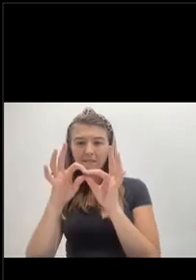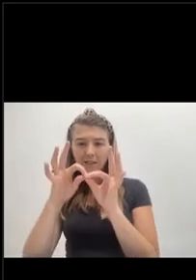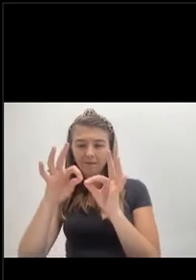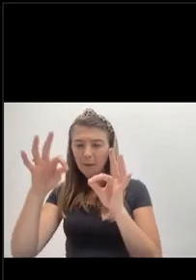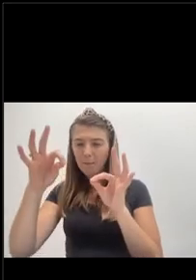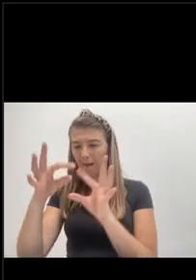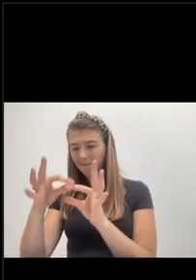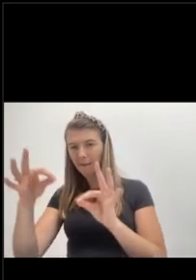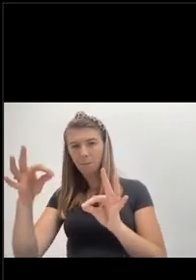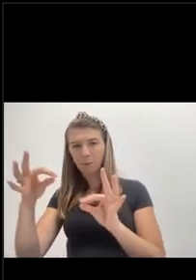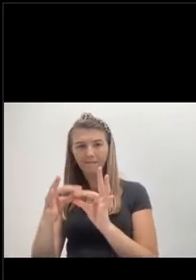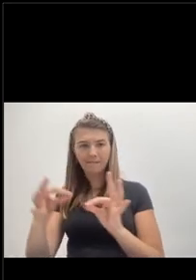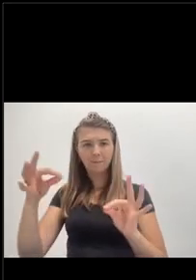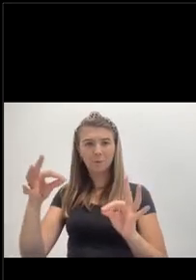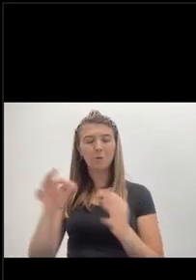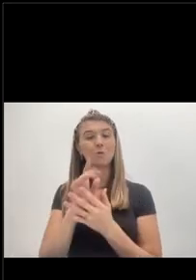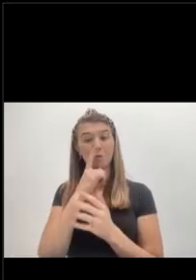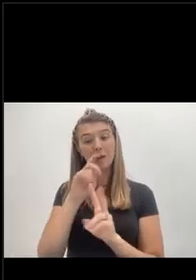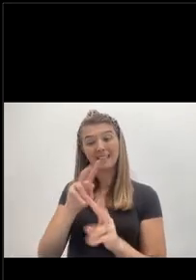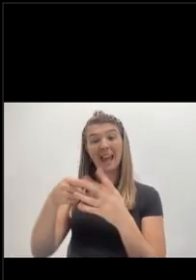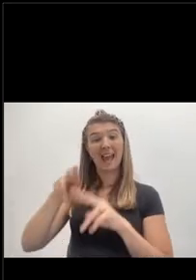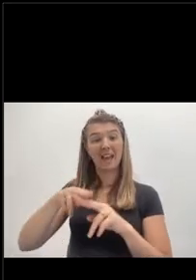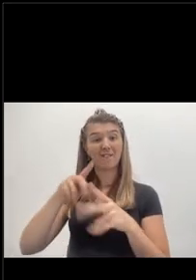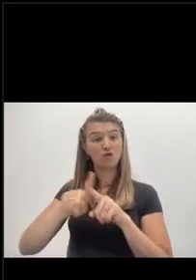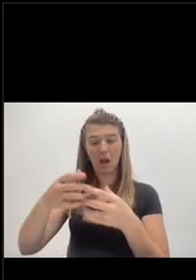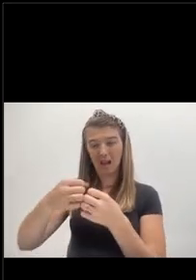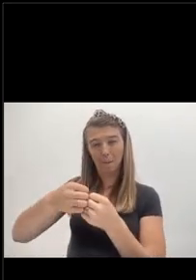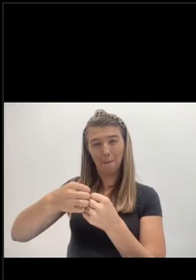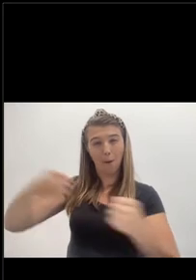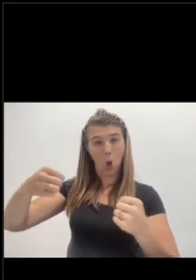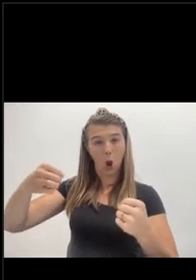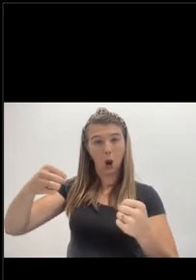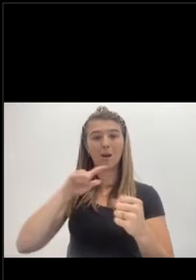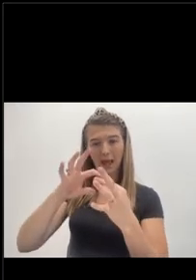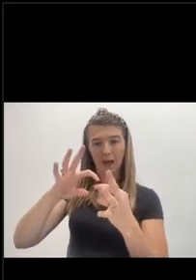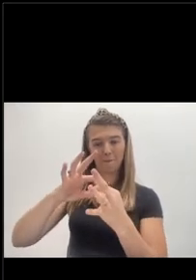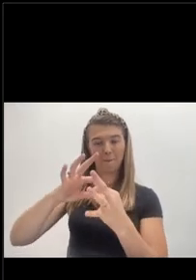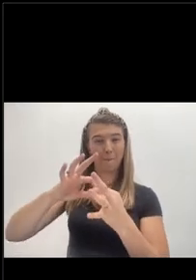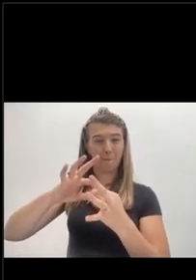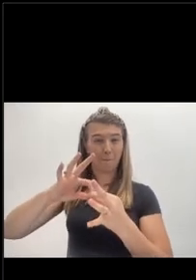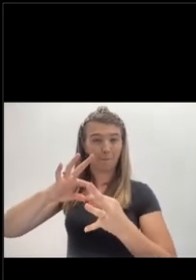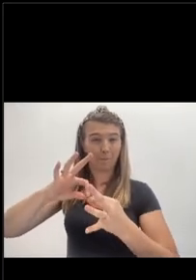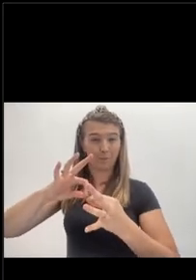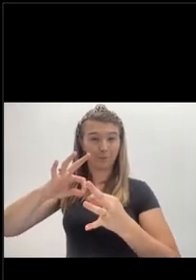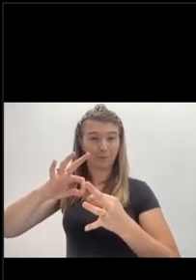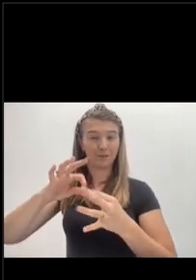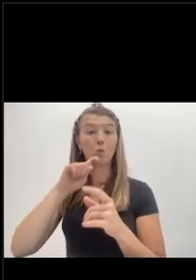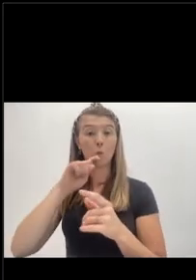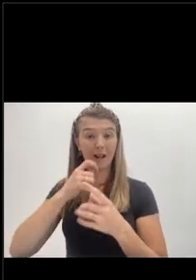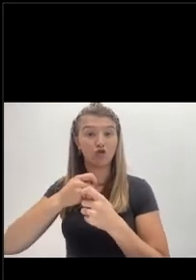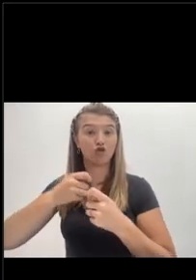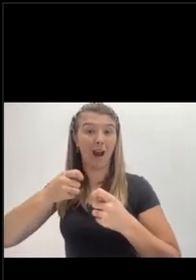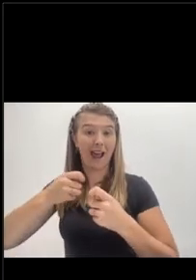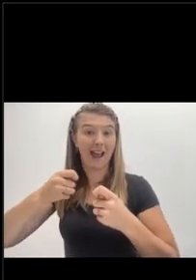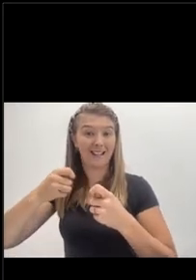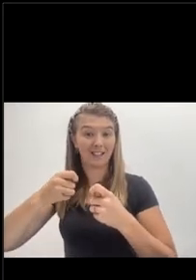this material apart, you can see there is bonding between these polymers, and we are getting stretching and destruction in the physical